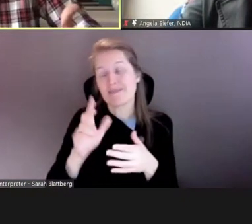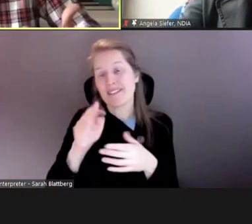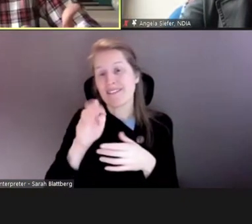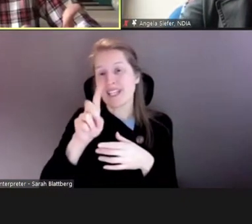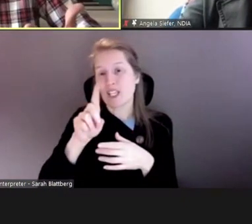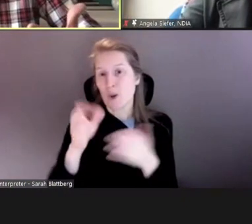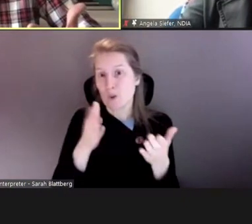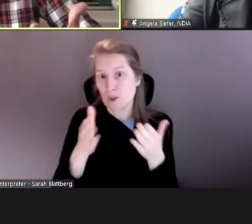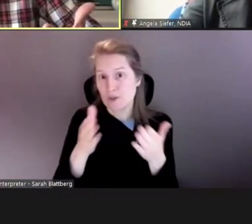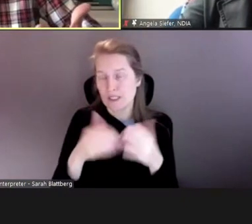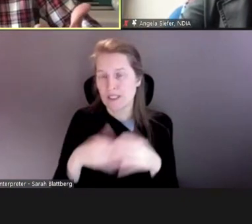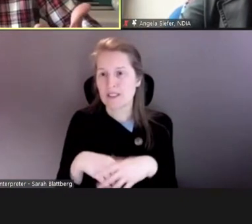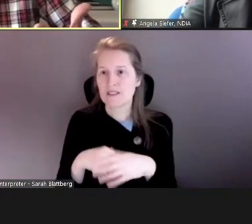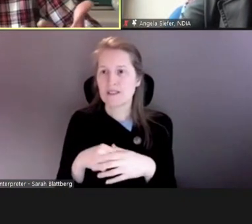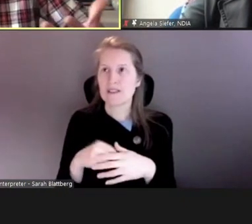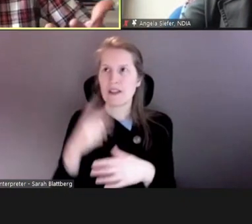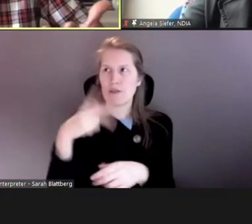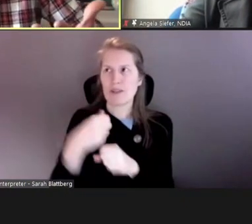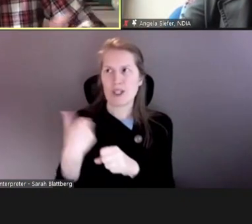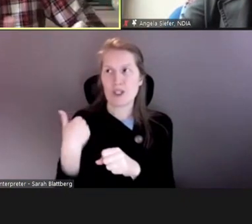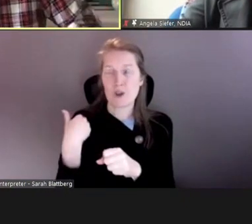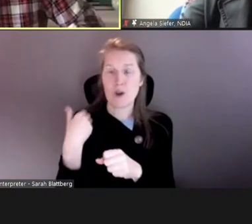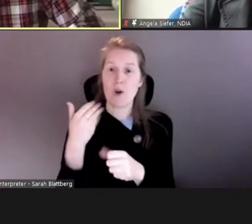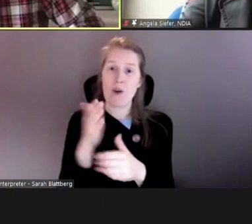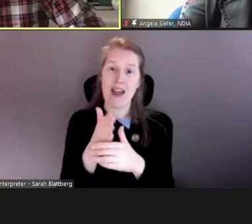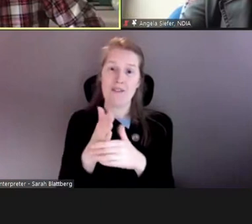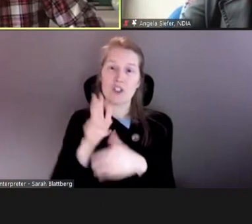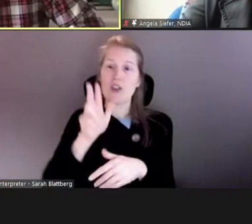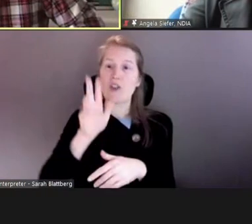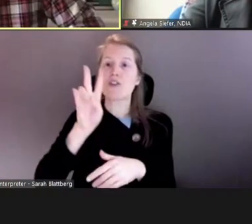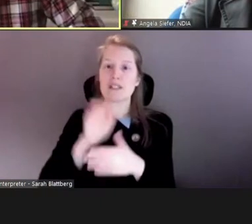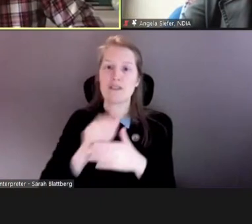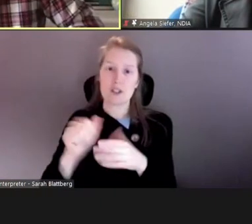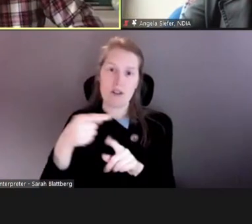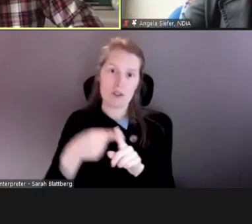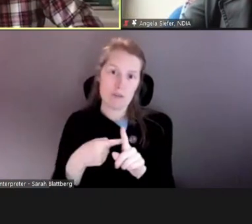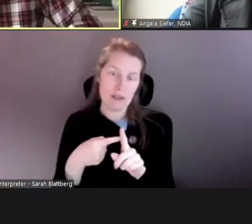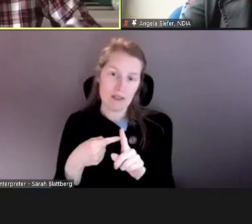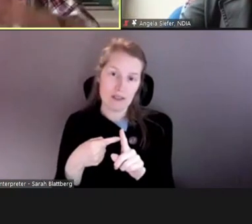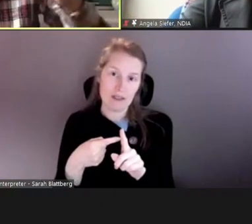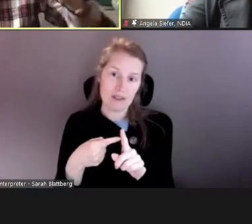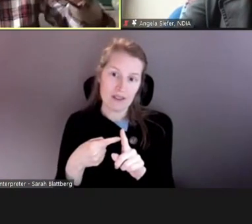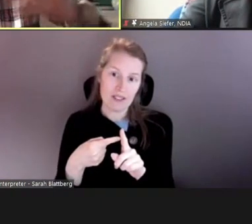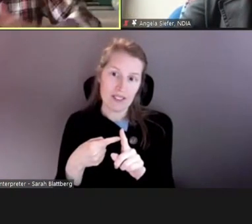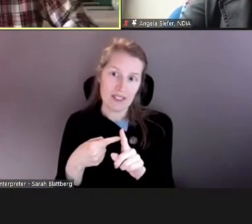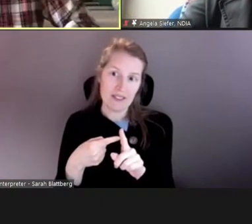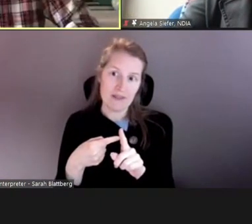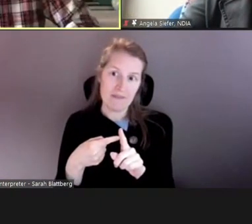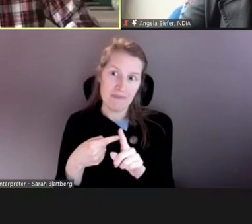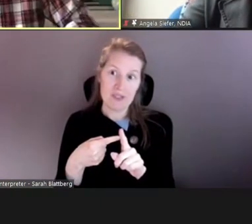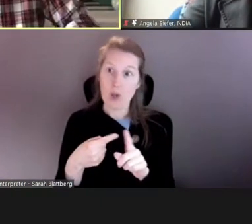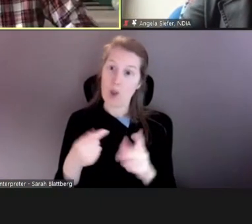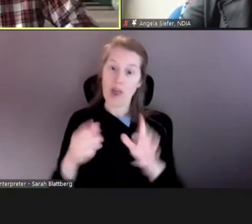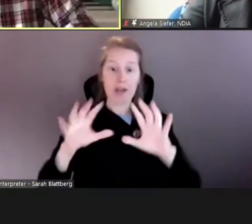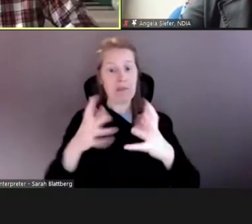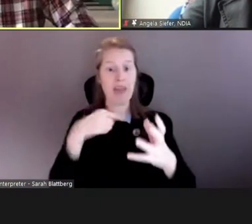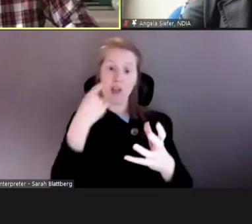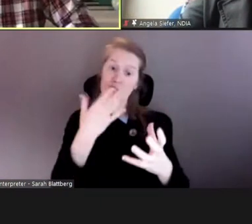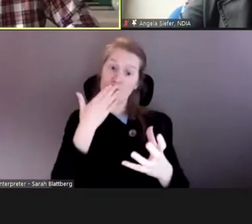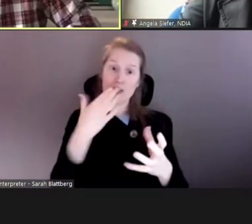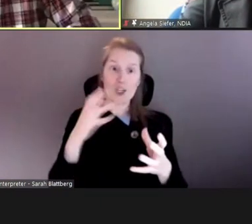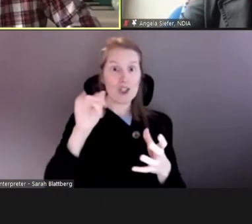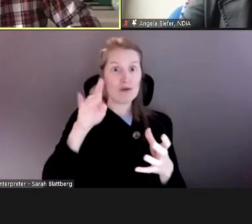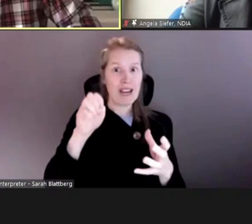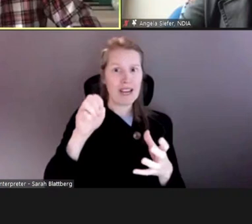average of those, and this was 3 years old now, is $37 a month. So you might see a good bundled rate, but you pretty much got to